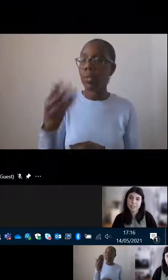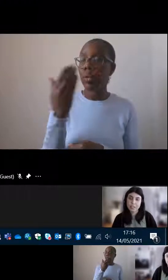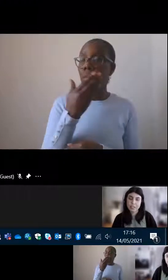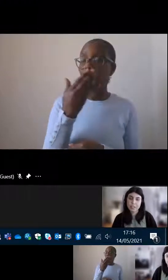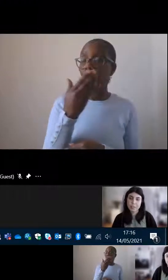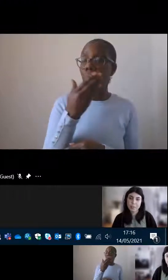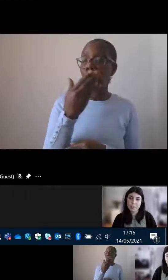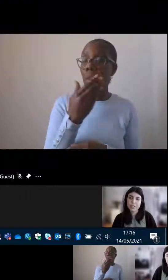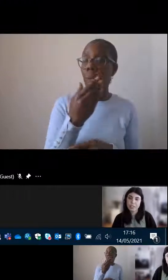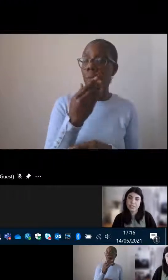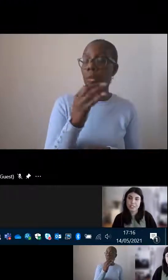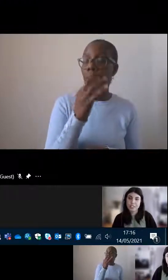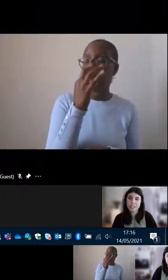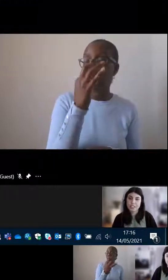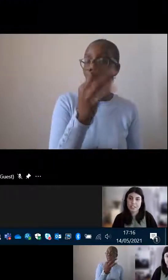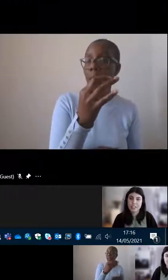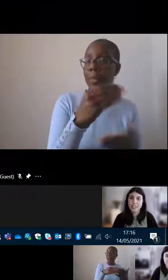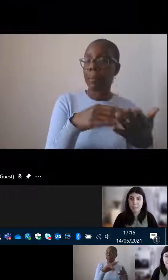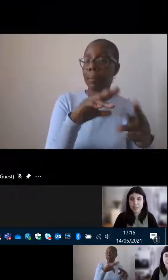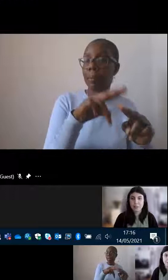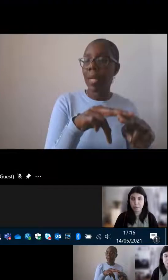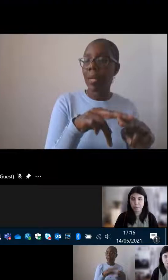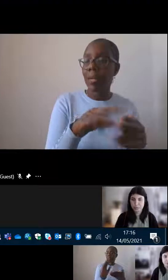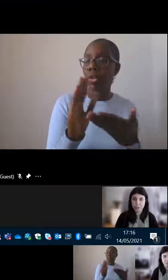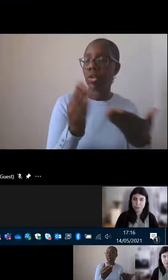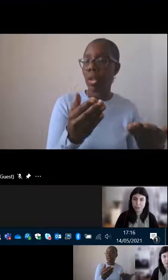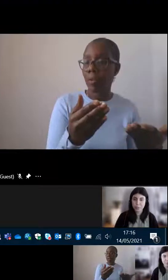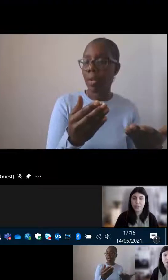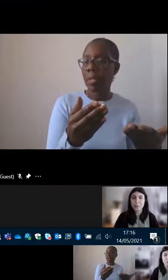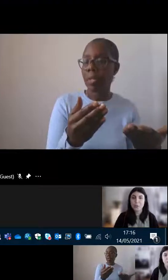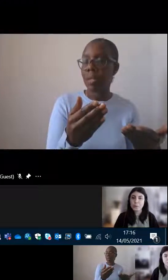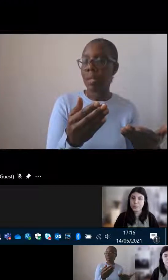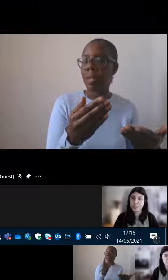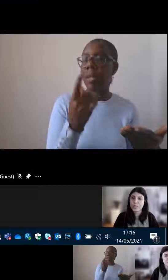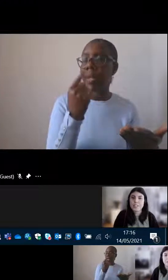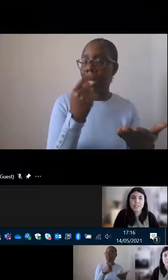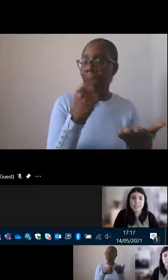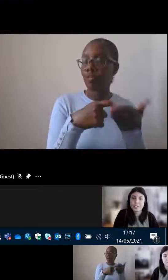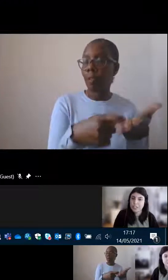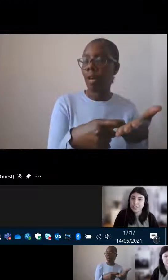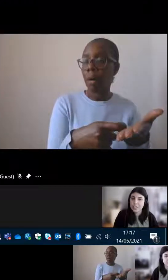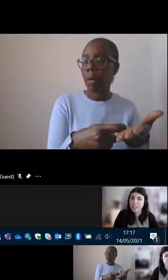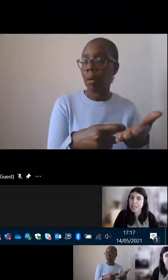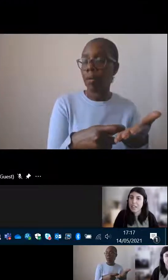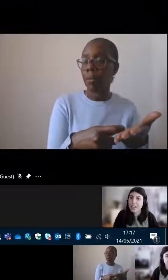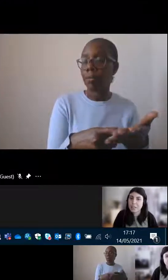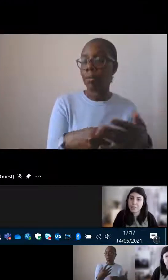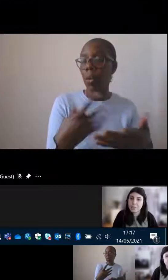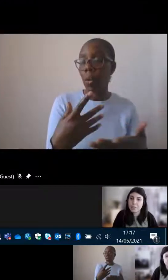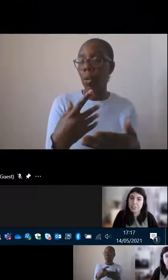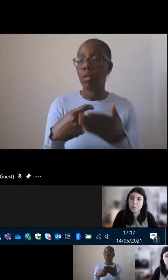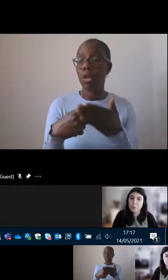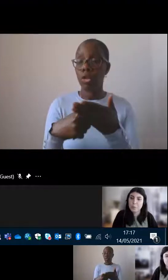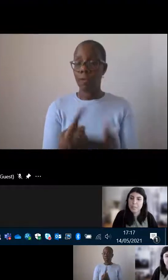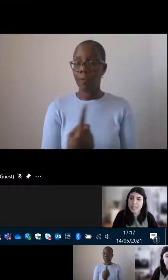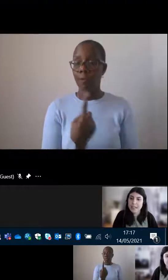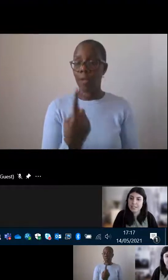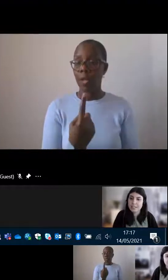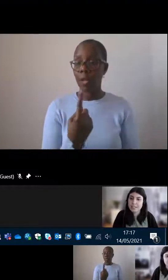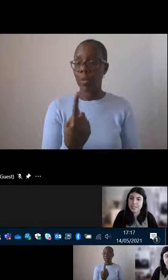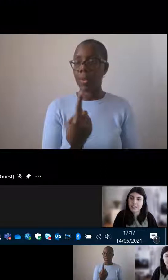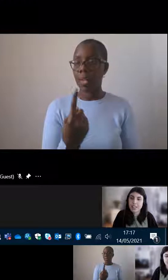this parenting service, and they can make a referral for you, or you can self-refer to